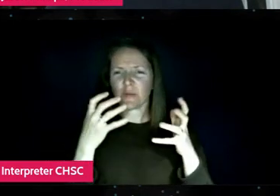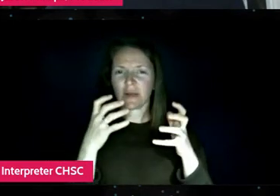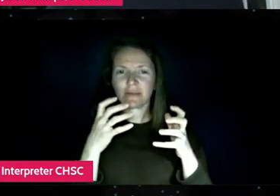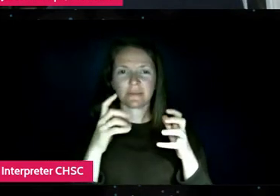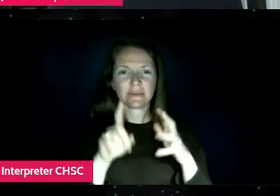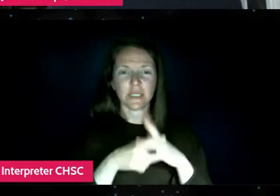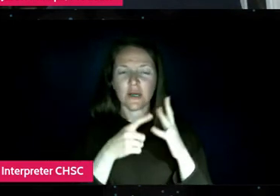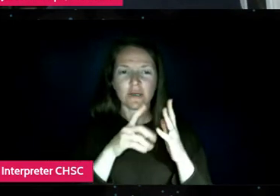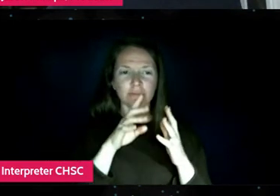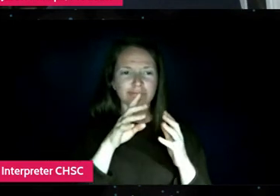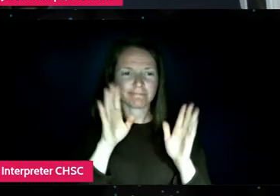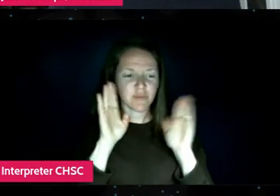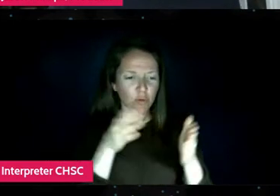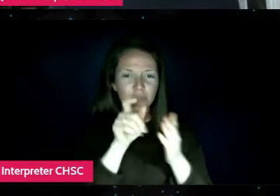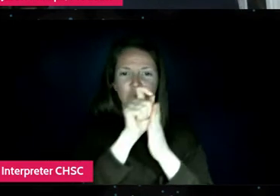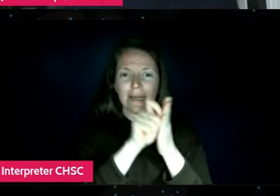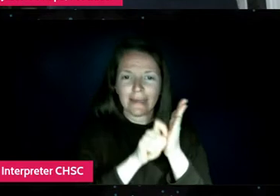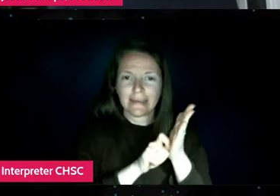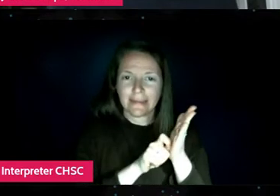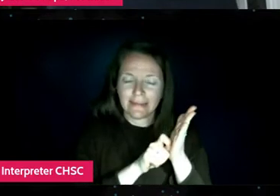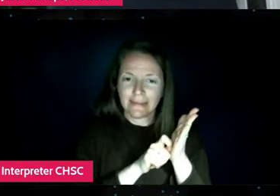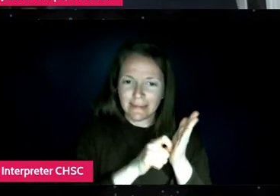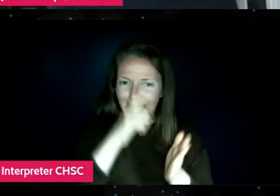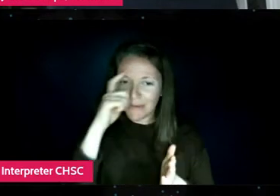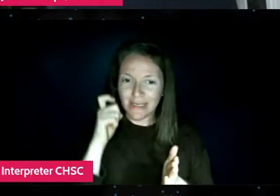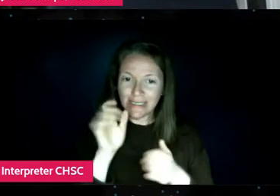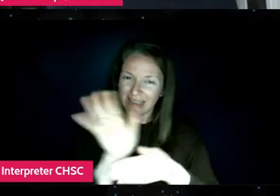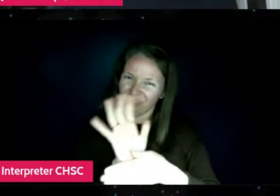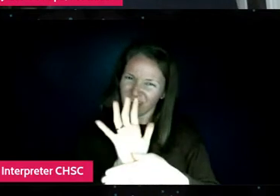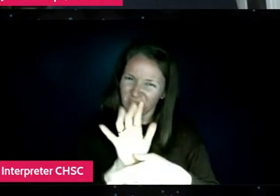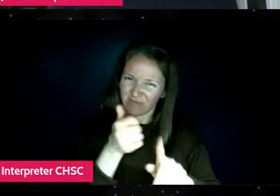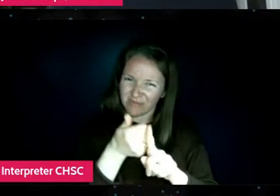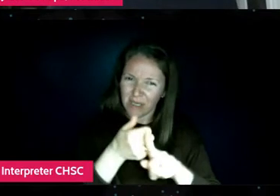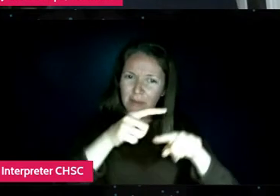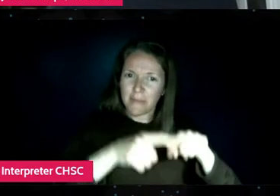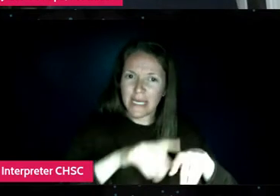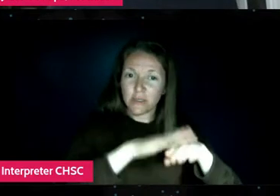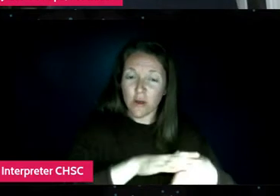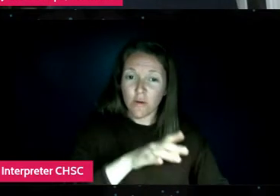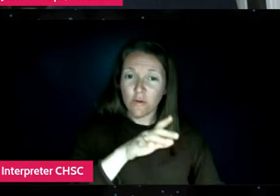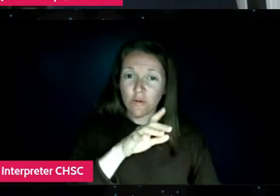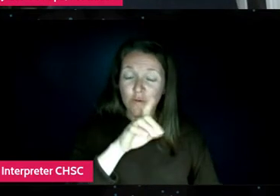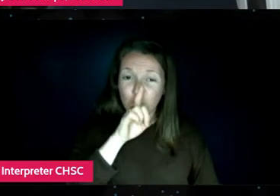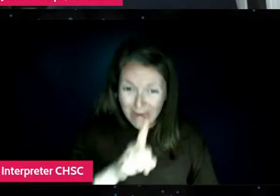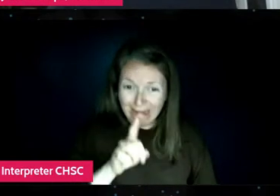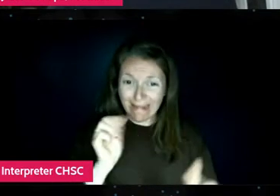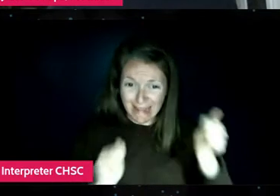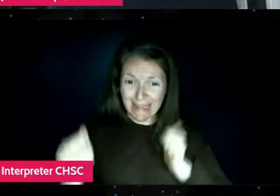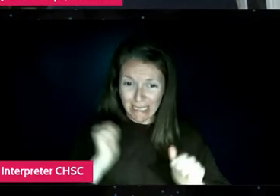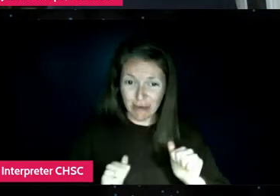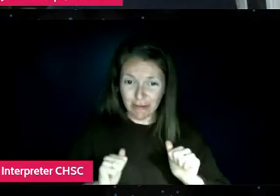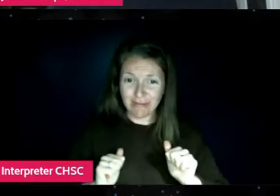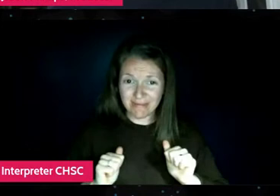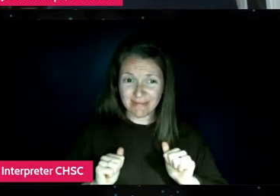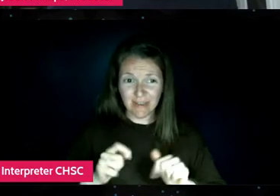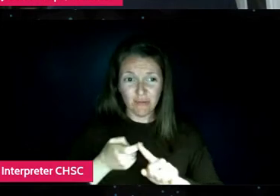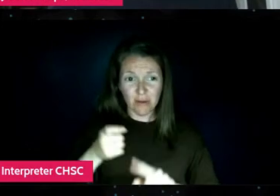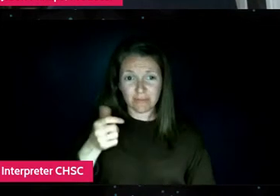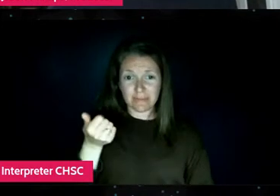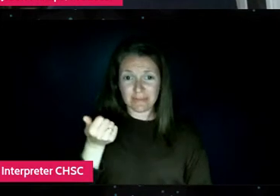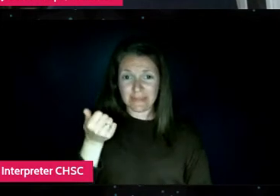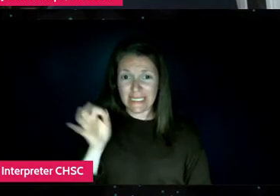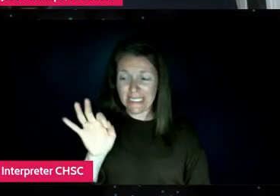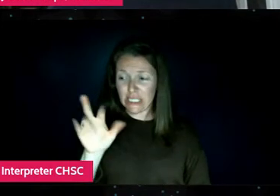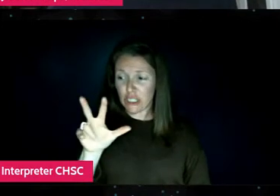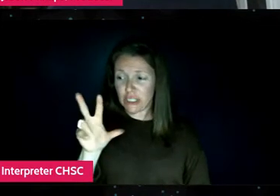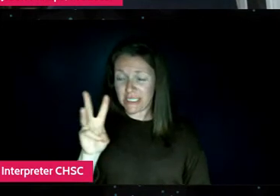into the writing piece, because the film is based on a real theater production from 1936, starring